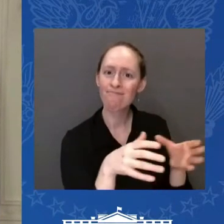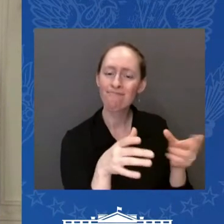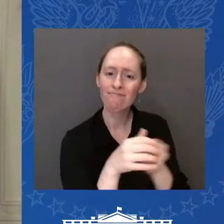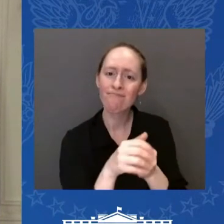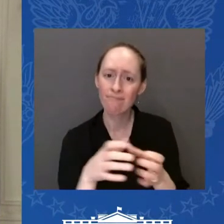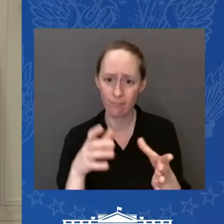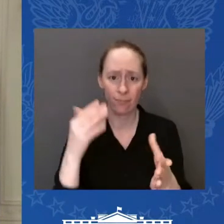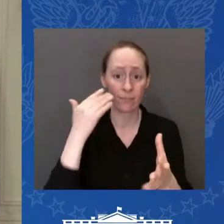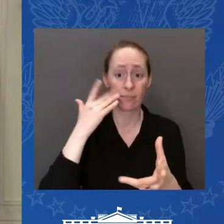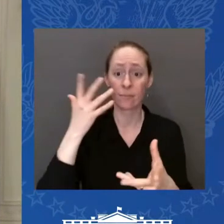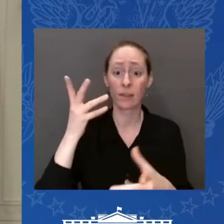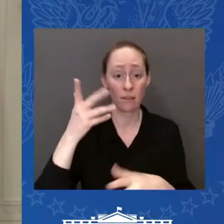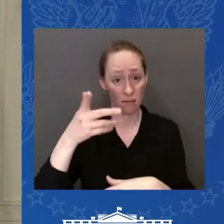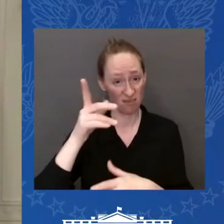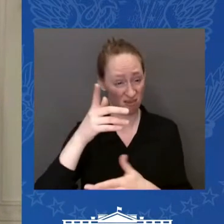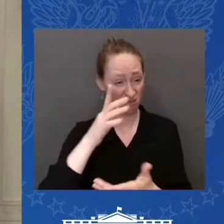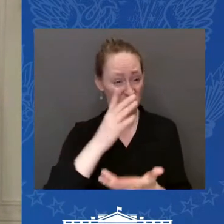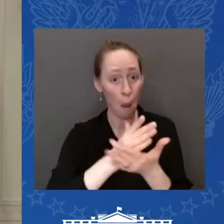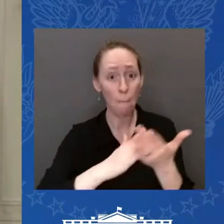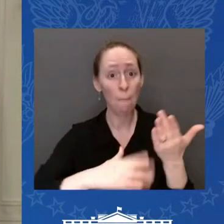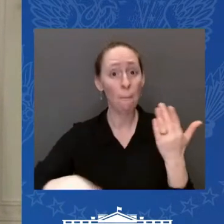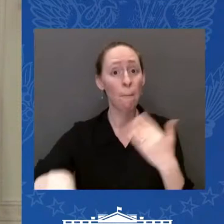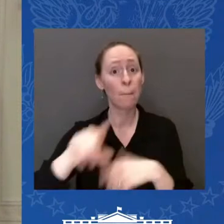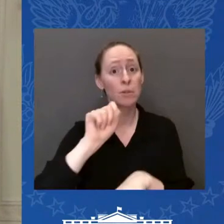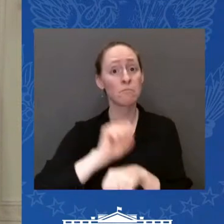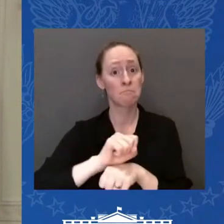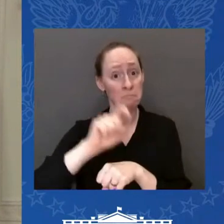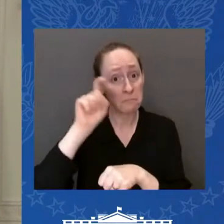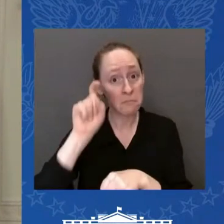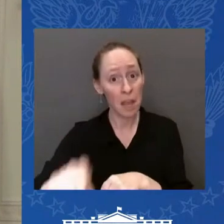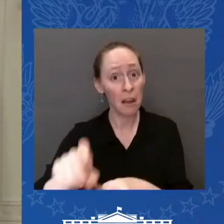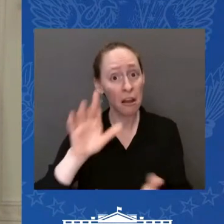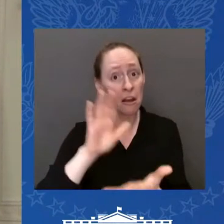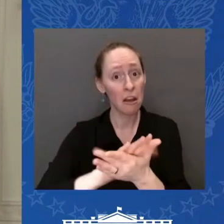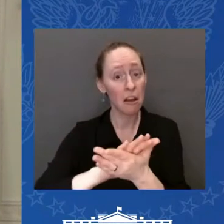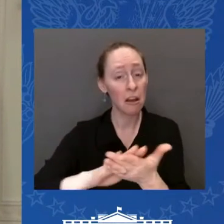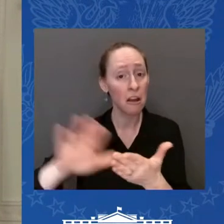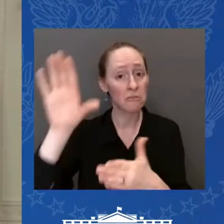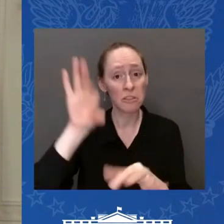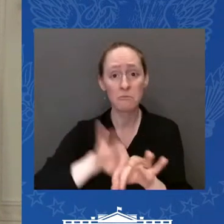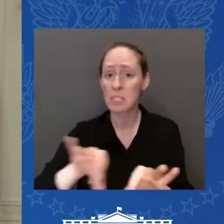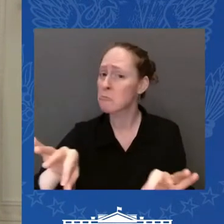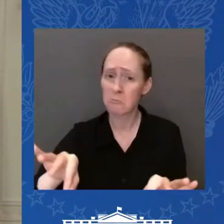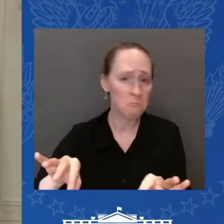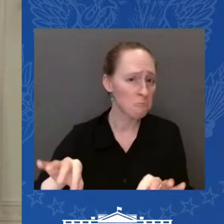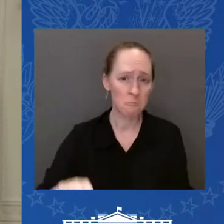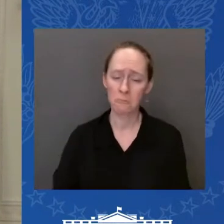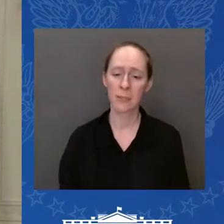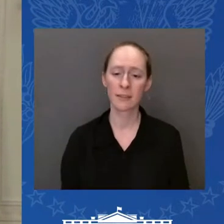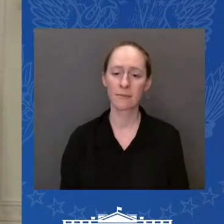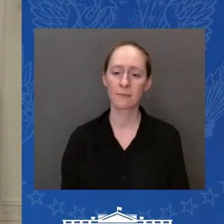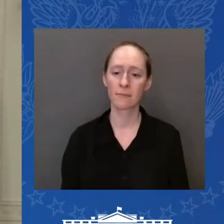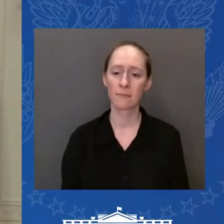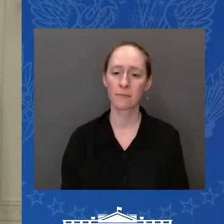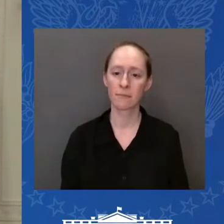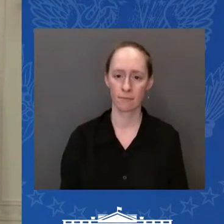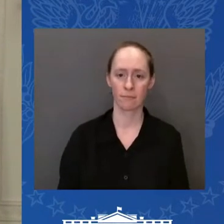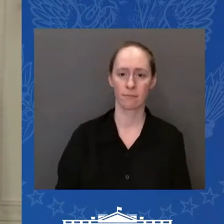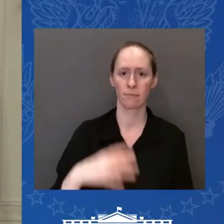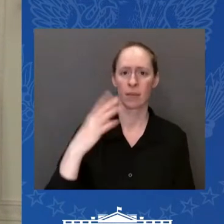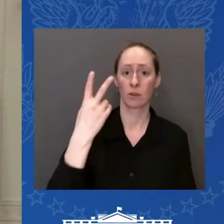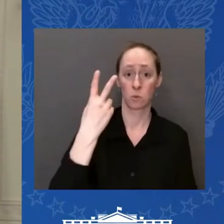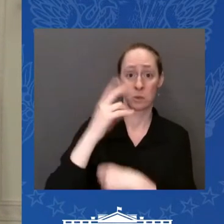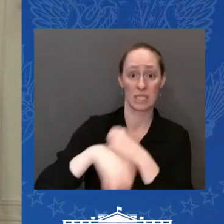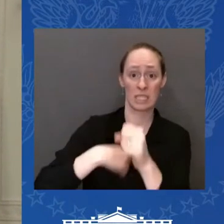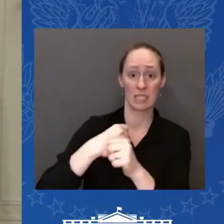2 years ago this week, 18 million people were out of work. 2 years ago this week. Now the net number is under 1.6 million, near